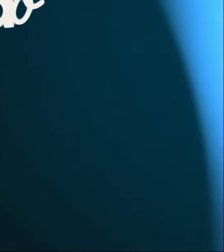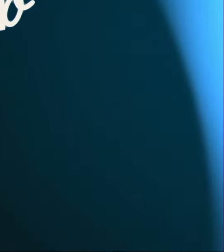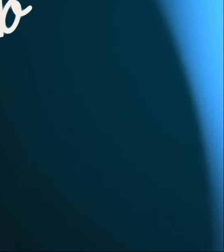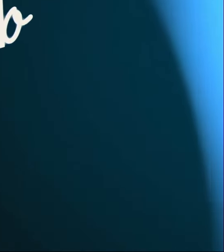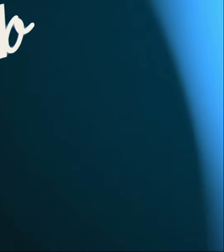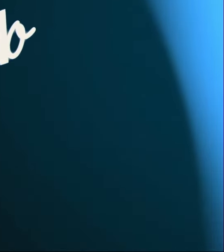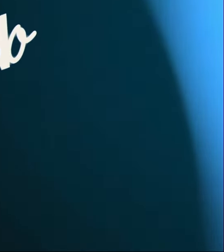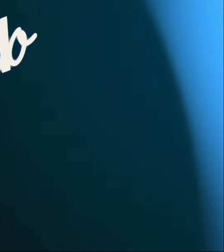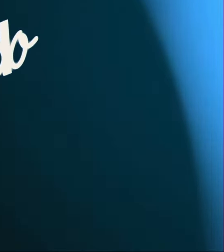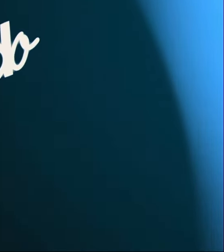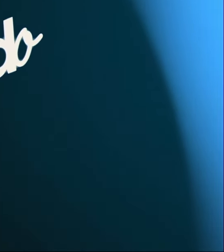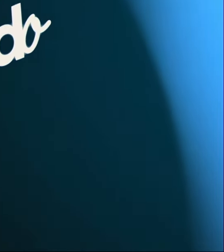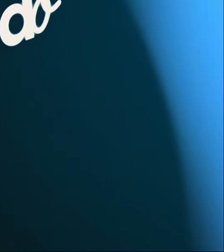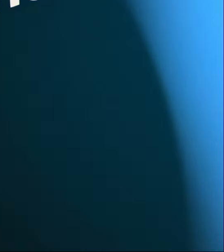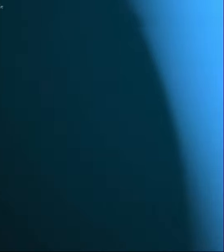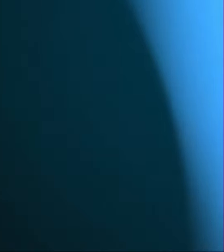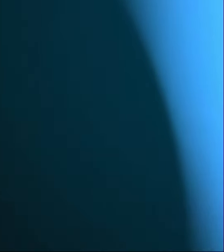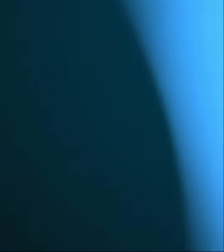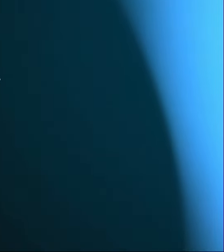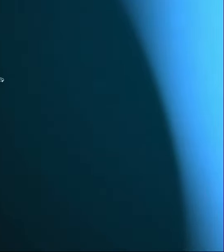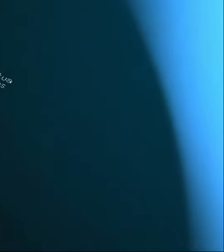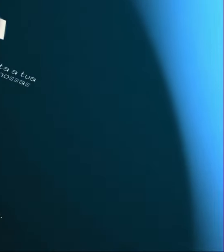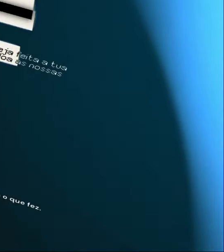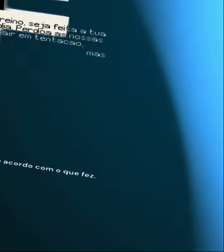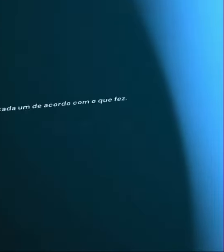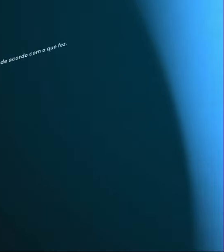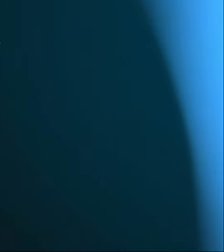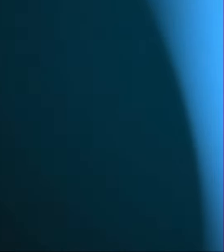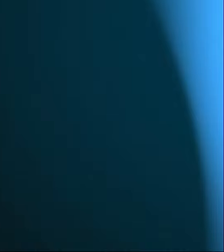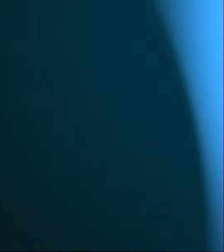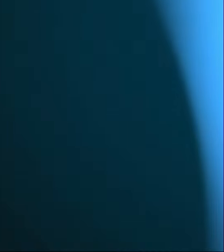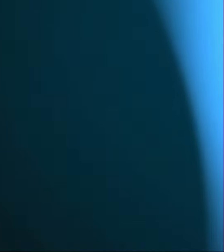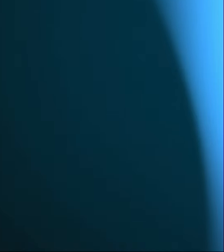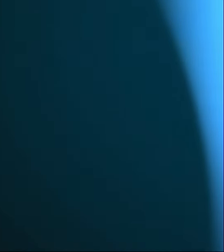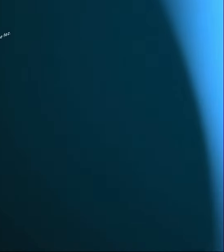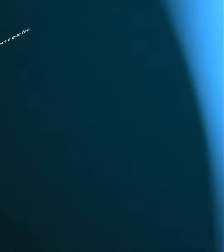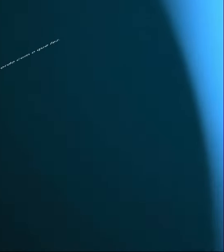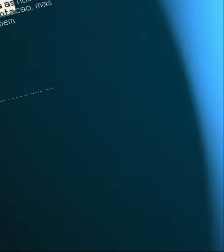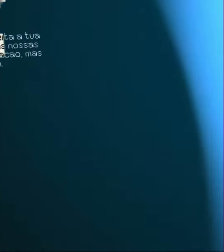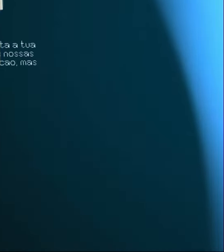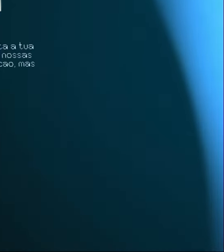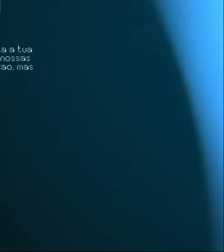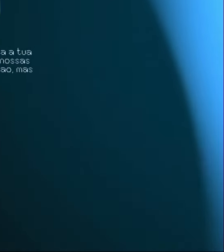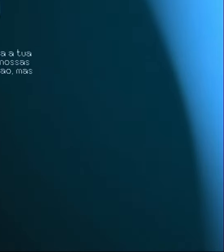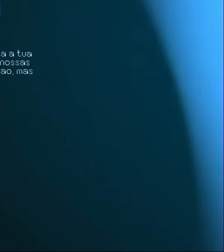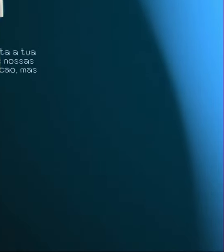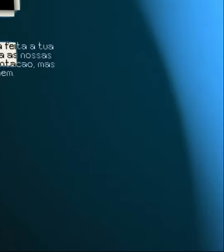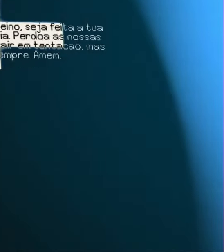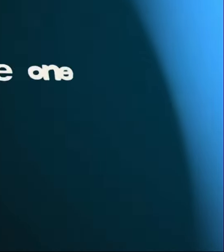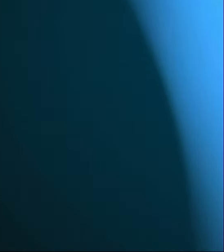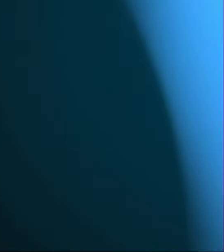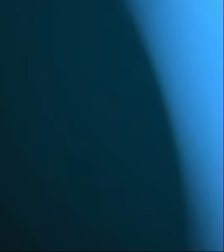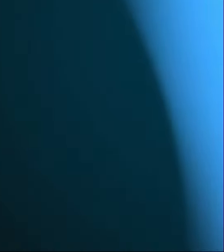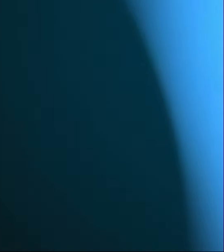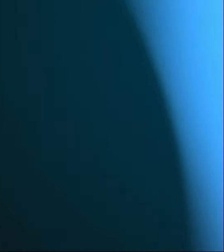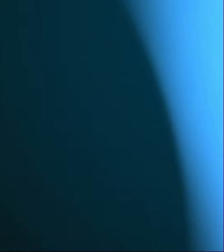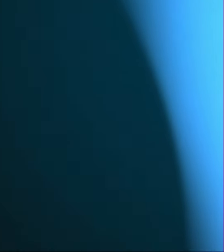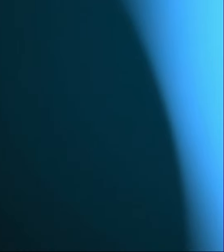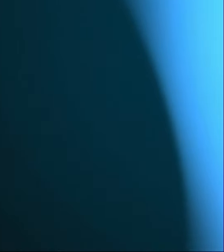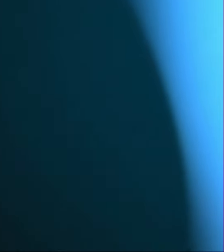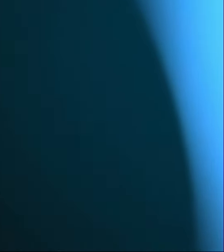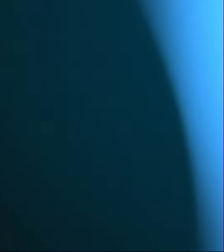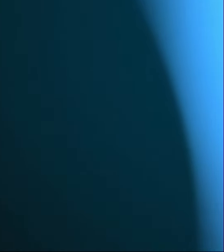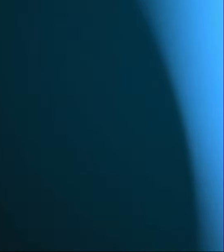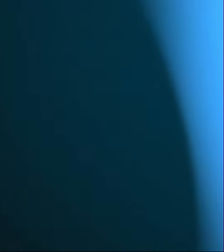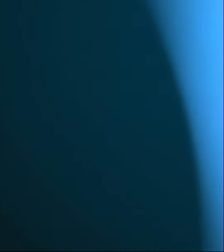never been if I was with you. I just knew we was perfect, I thought we was worth it, but now I see you was the issue. I was struggling and that's a fact. Now I'm up and you say I'm a snack. I've